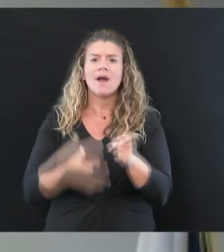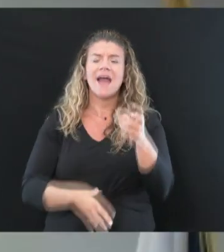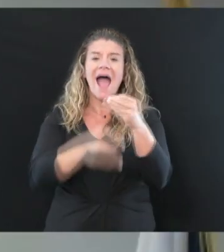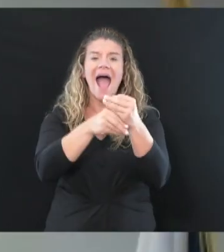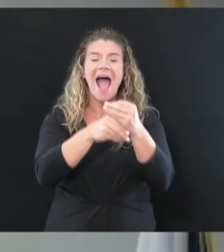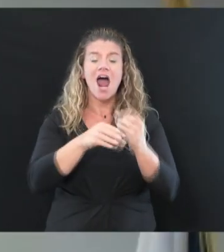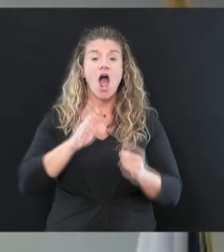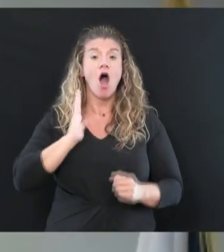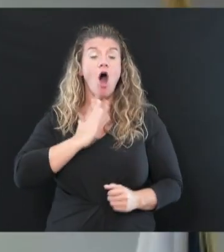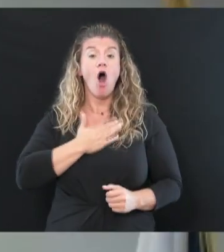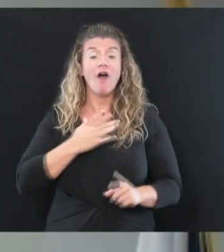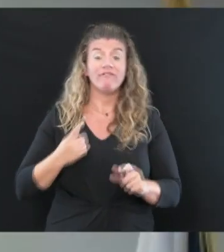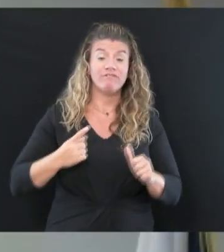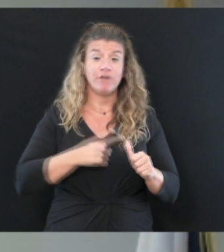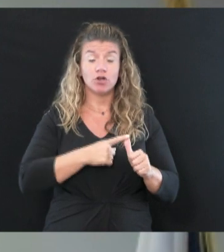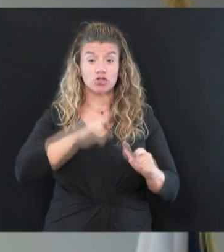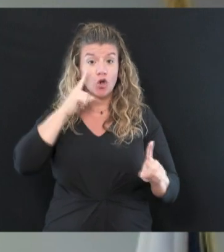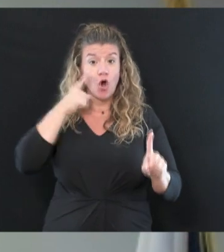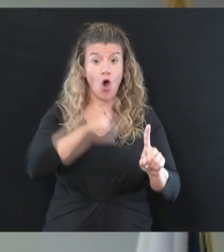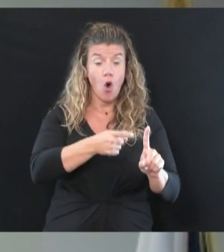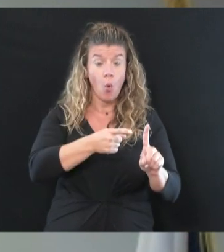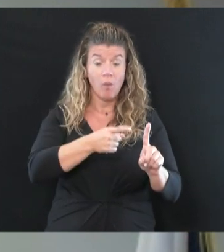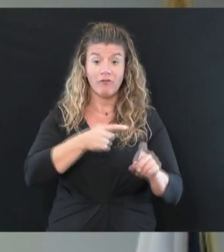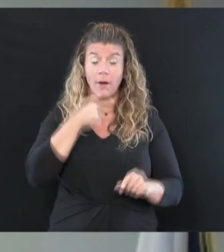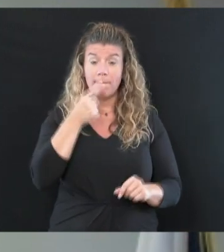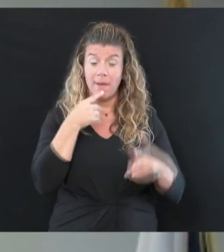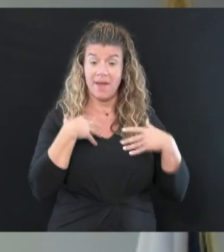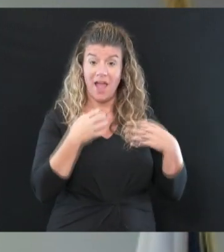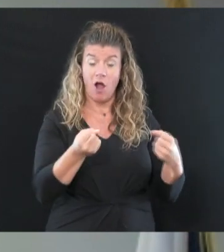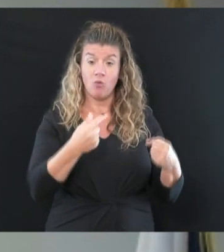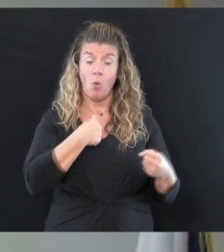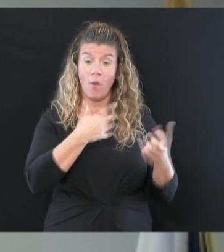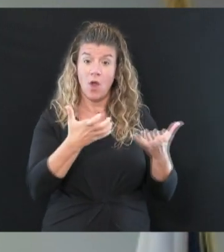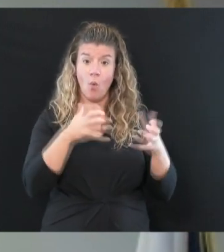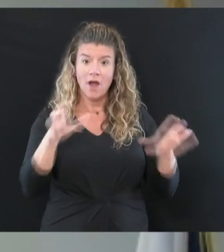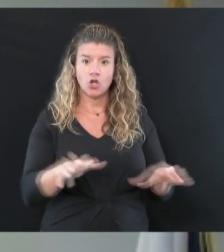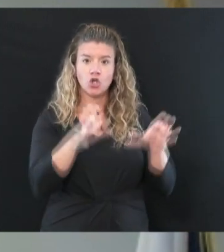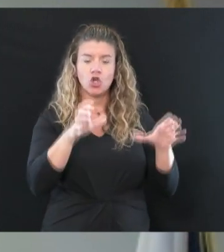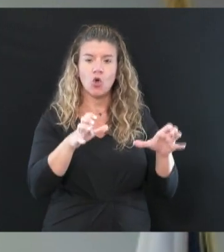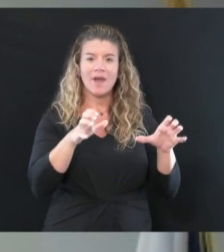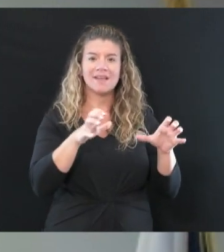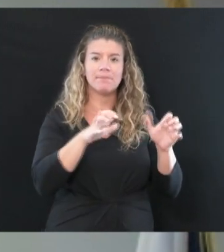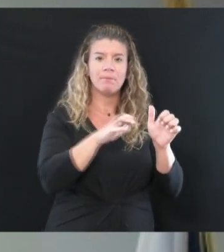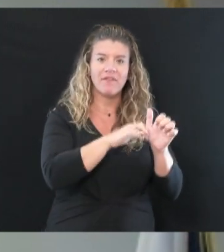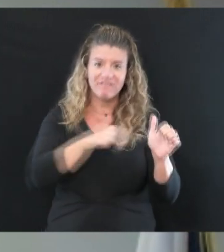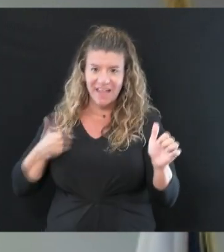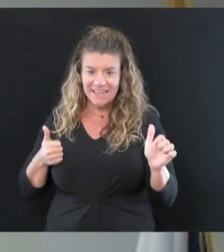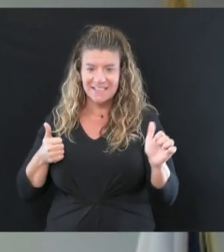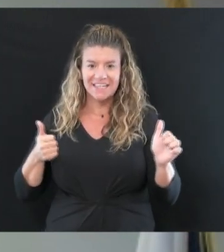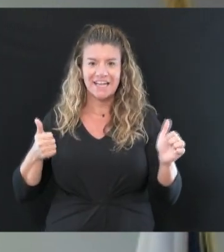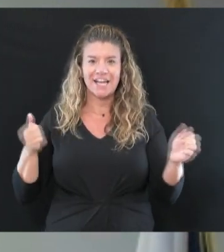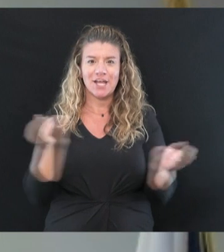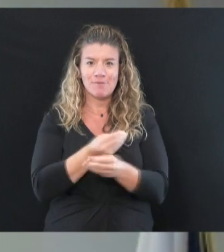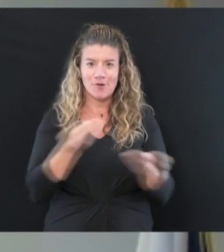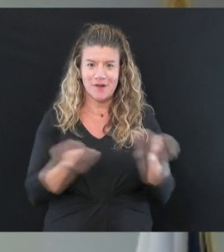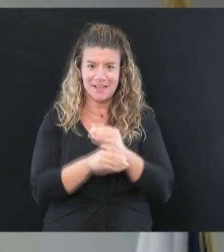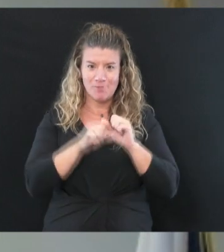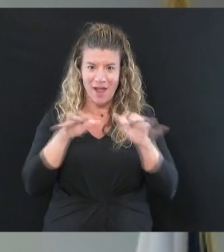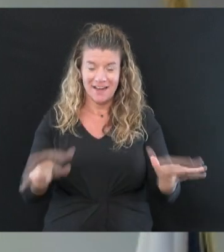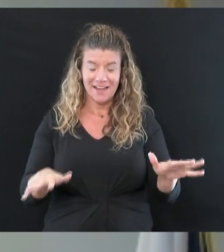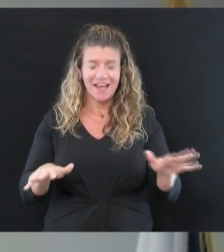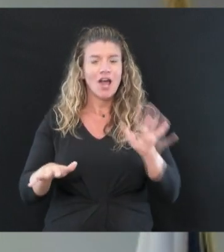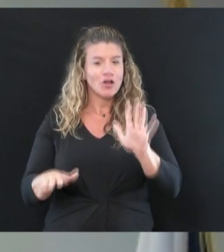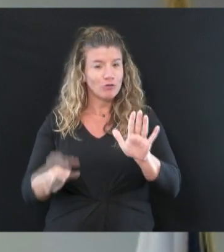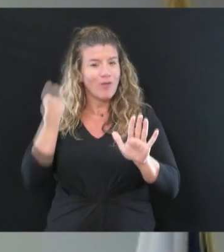first goal with regard to public health and what we're trying to do here is to prevent community spread. So the idea of